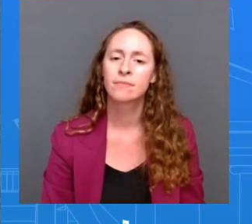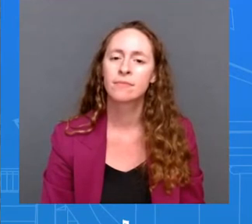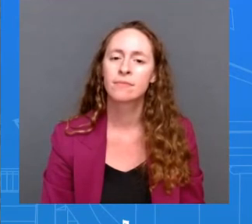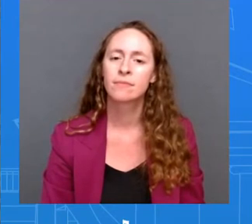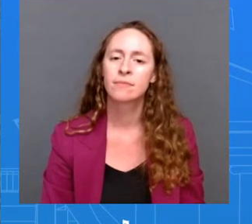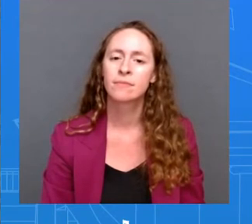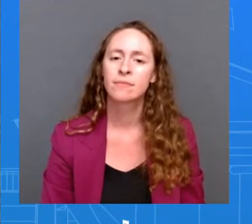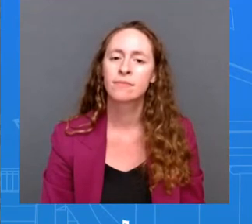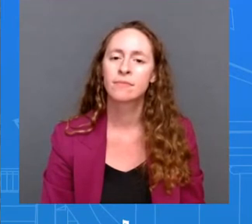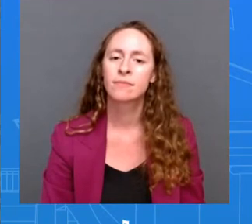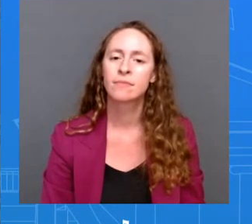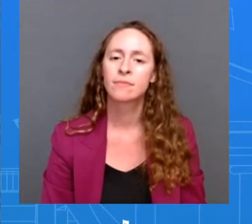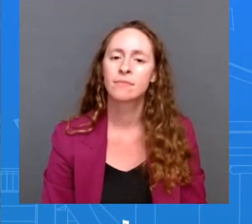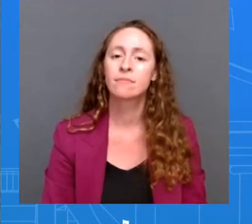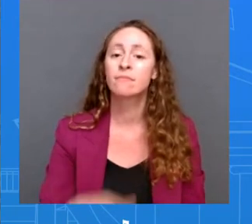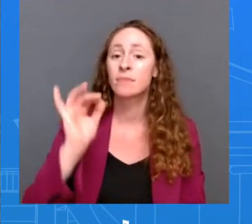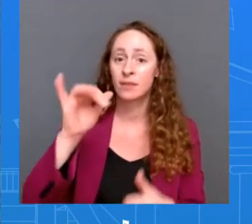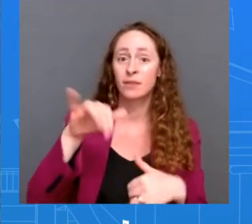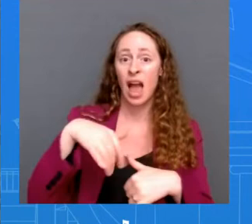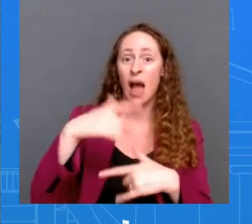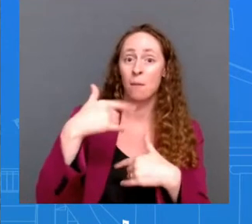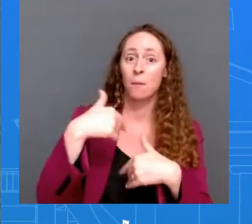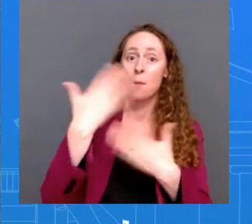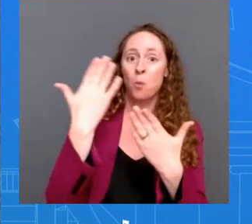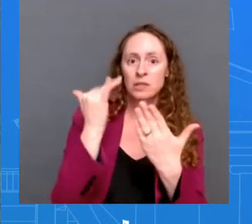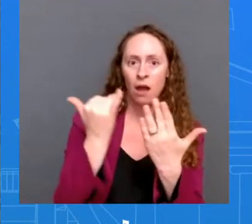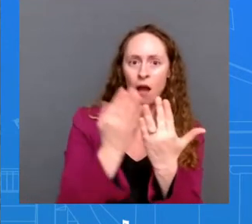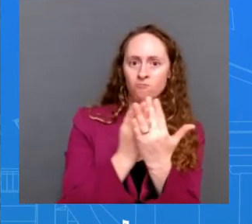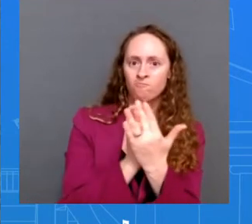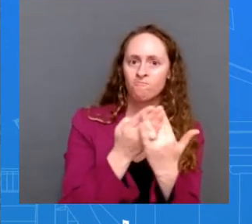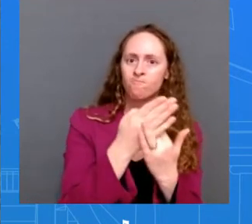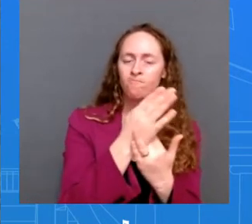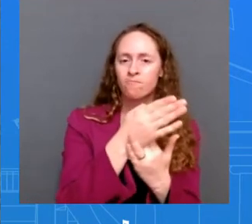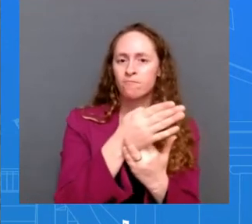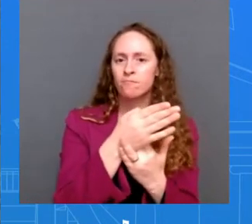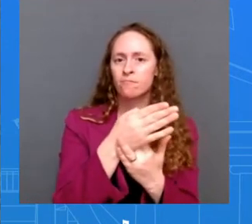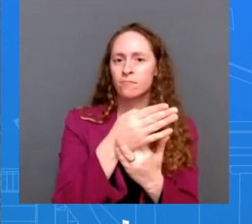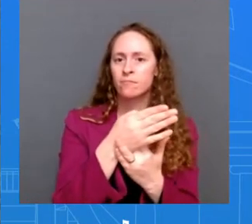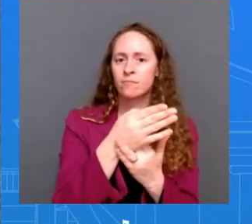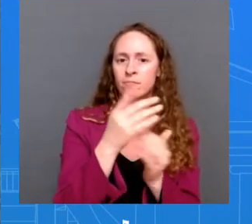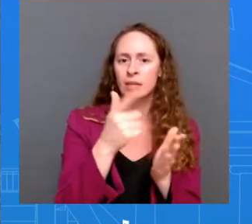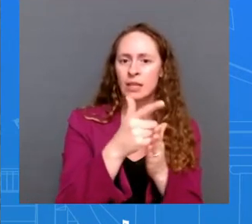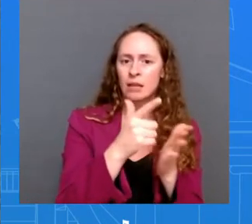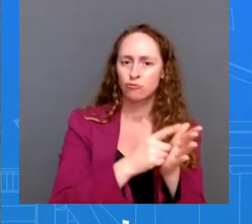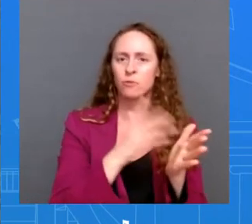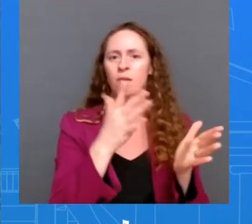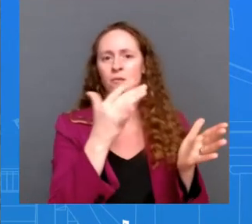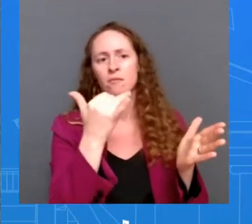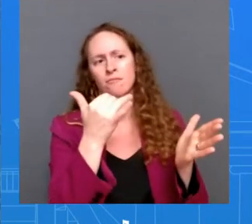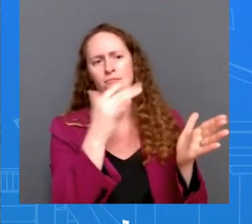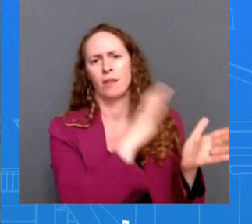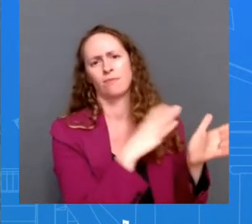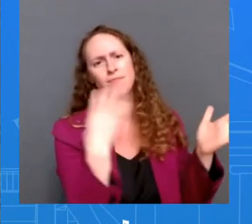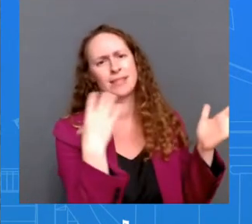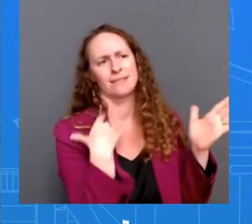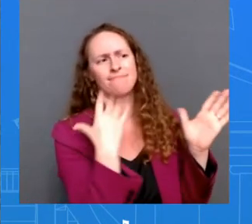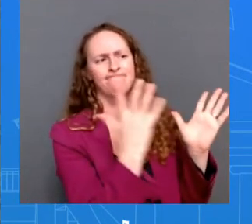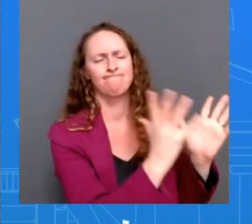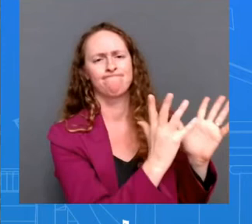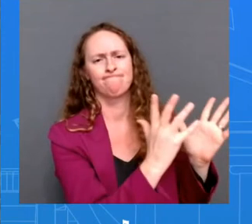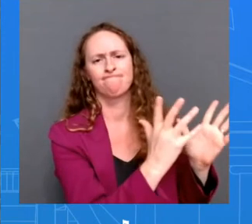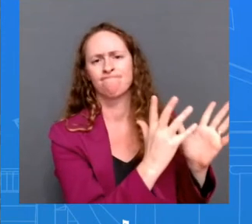appreciate and respect the role of Congress and, frankly, the support across the